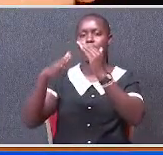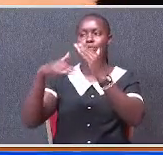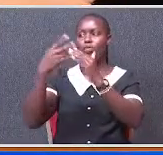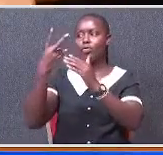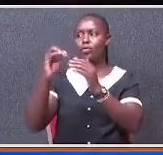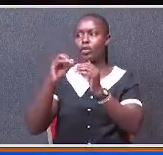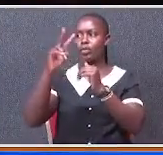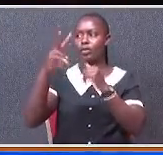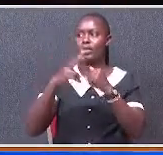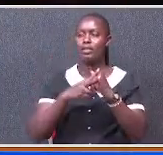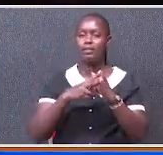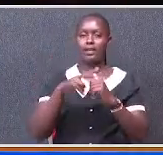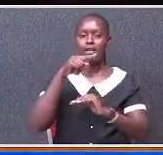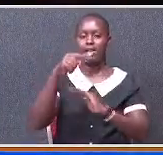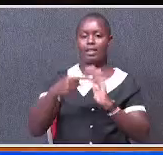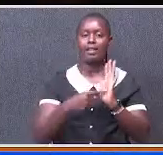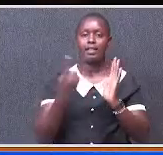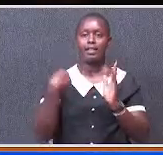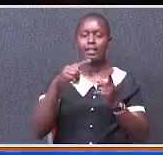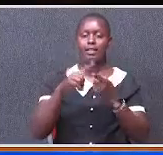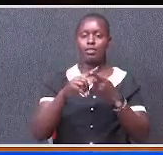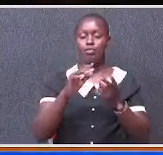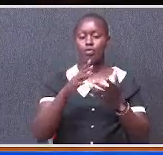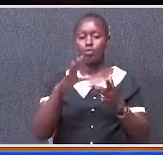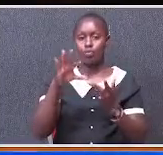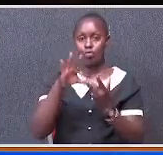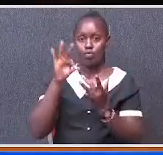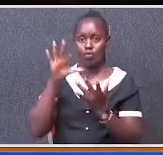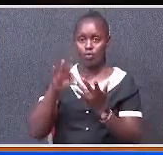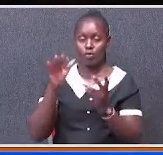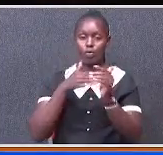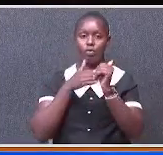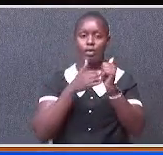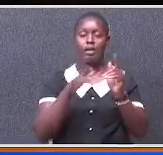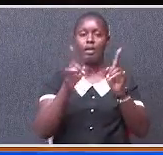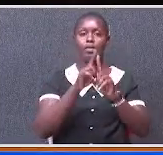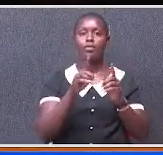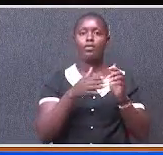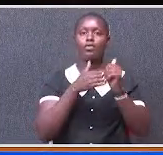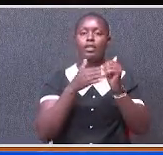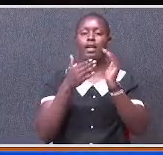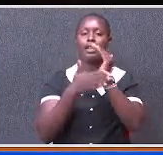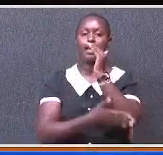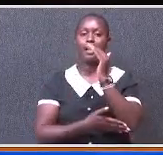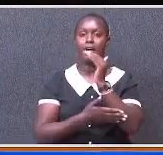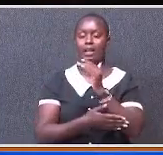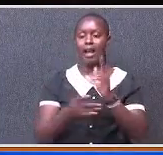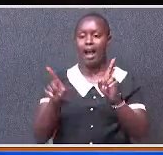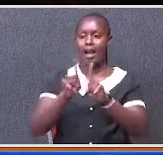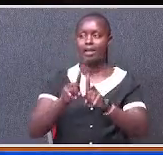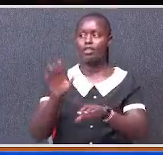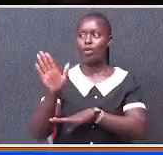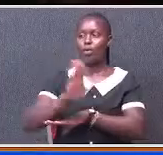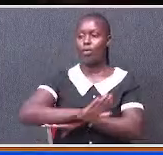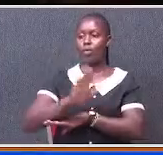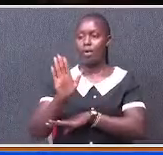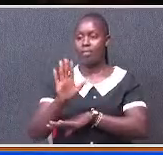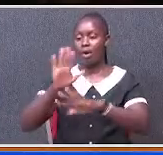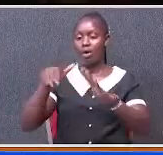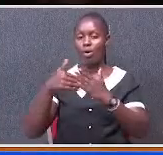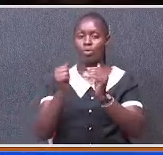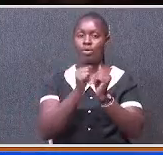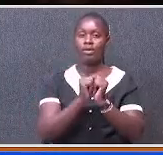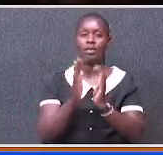tujiandae kuchagua, kuchukua usukani wa kuongoza nchi. Kumanisha. Tukiwa wanawaipa peke yetu ama pamoja na